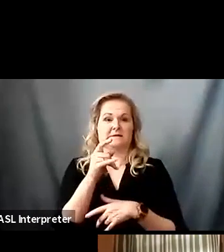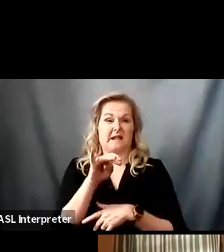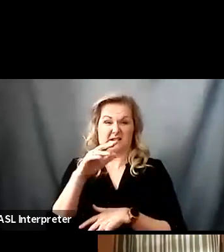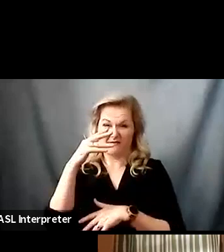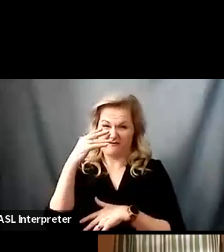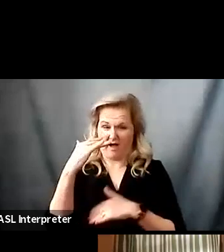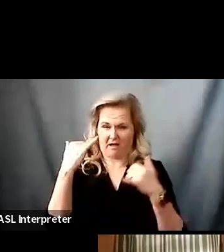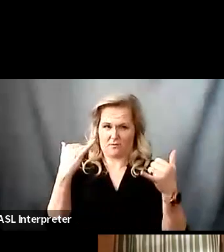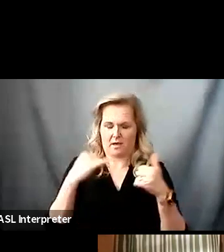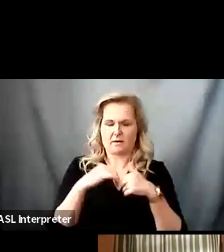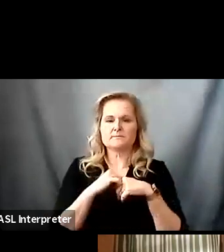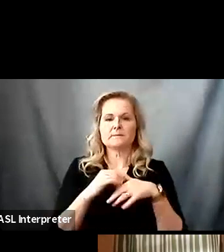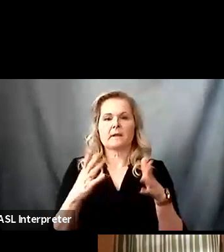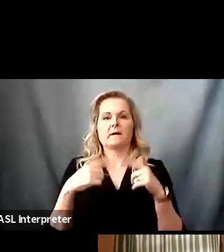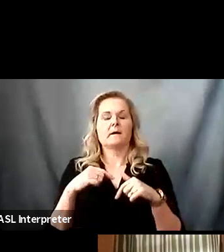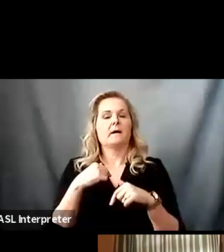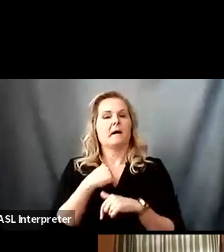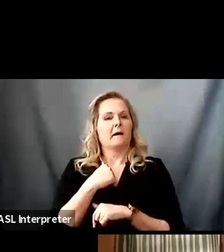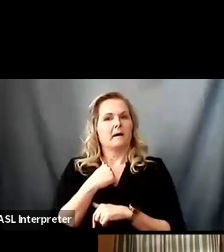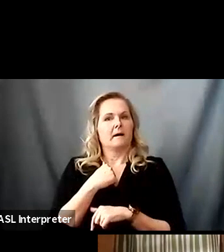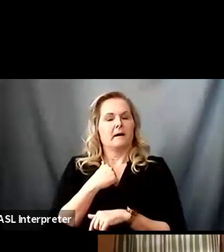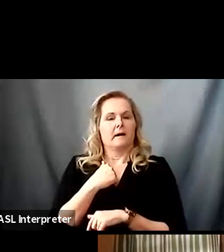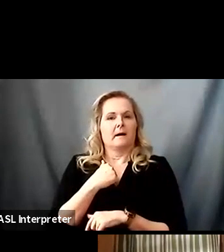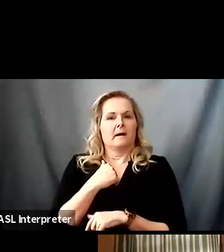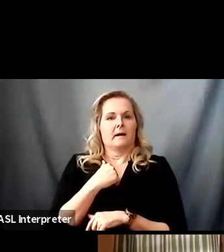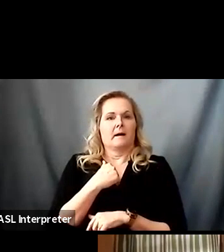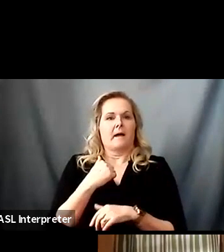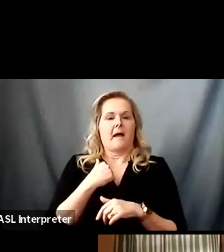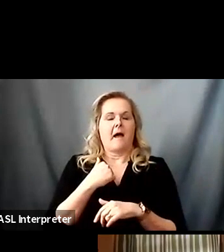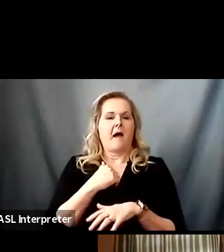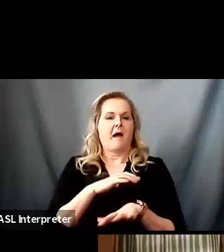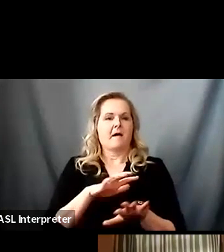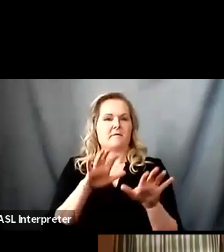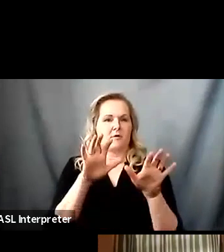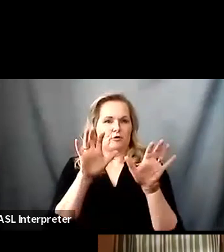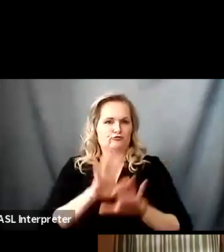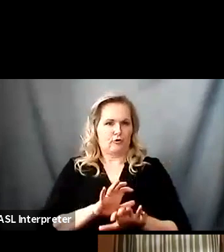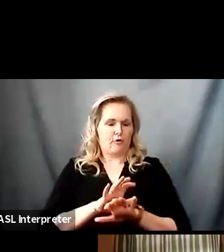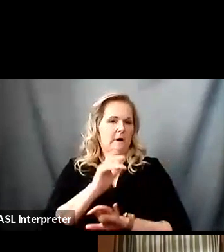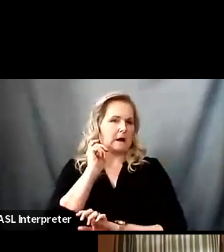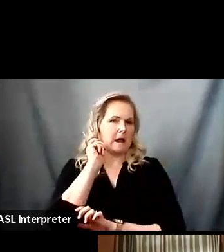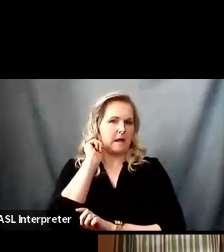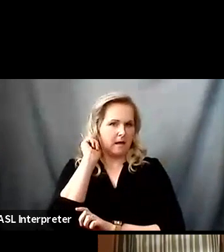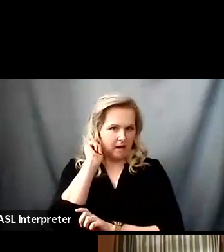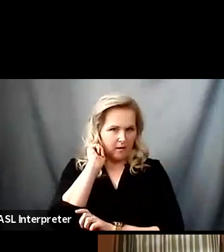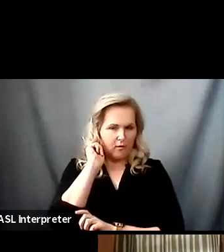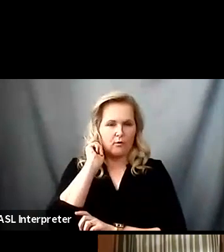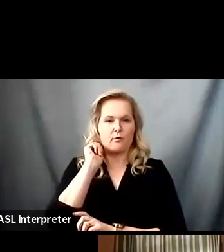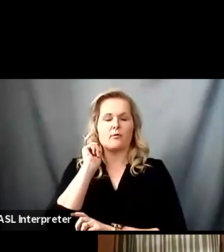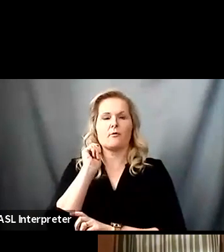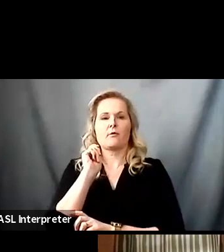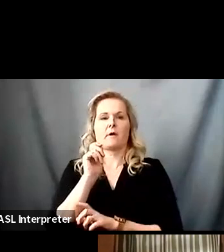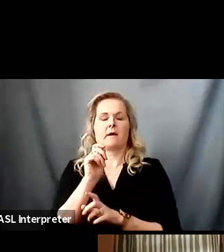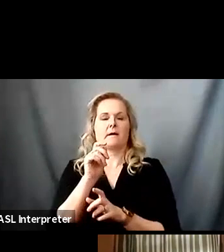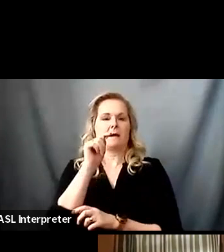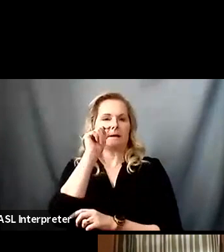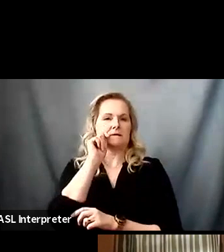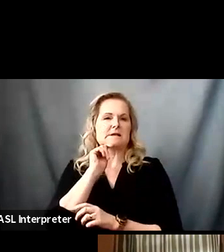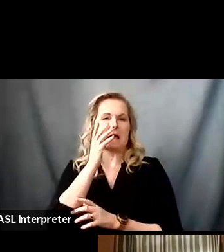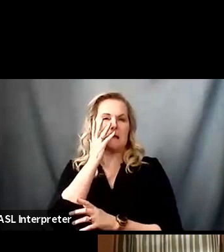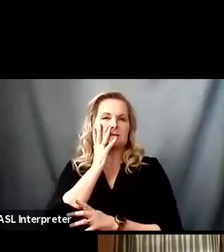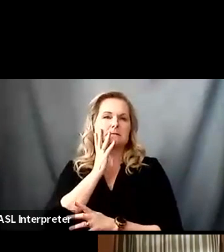And I am, I have dark hair, tan skin. I'm